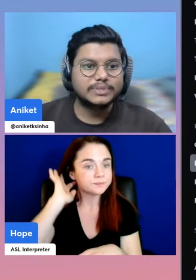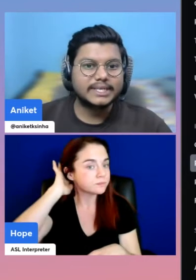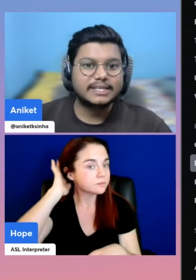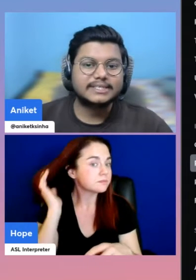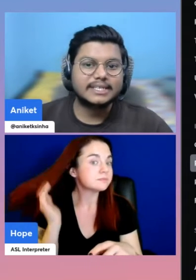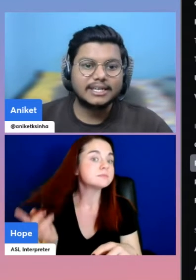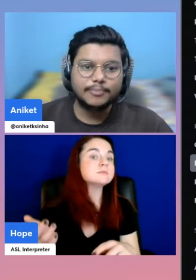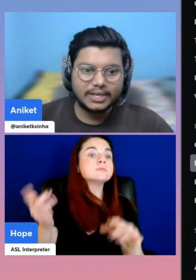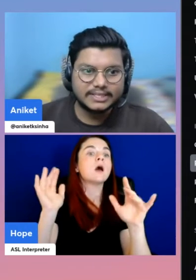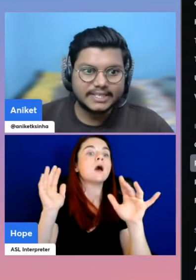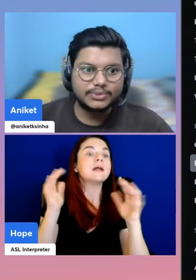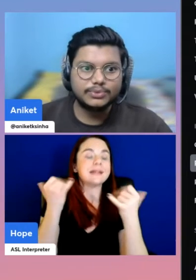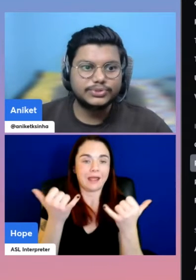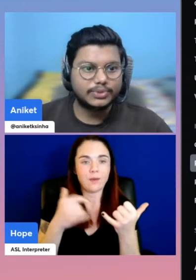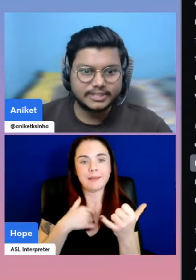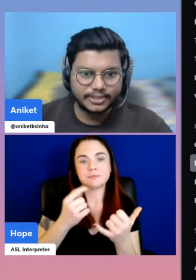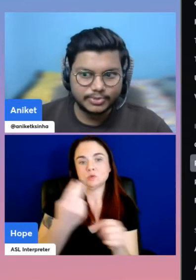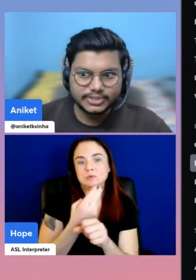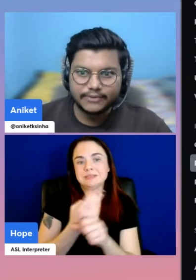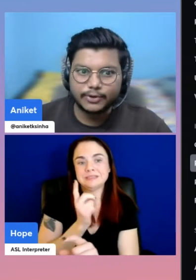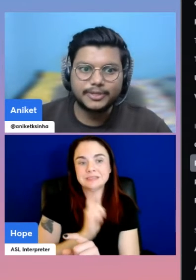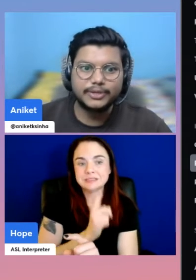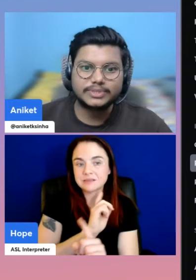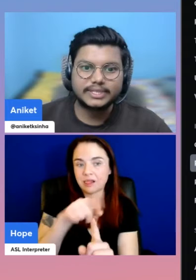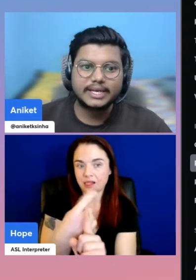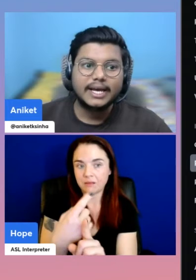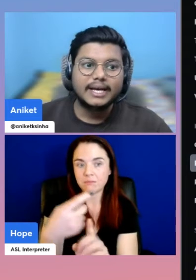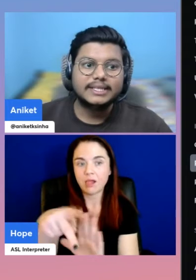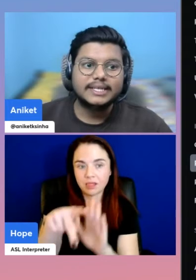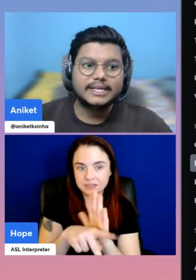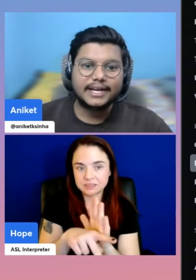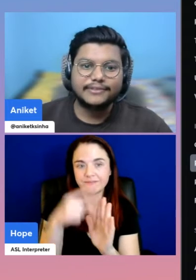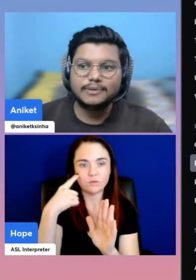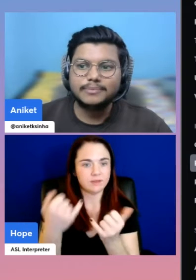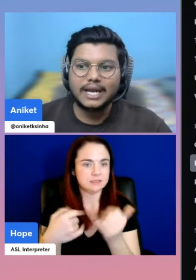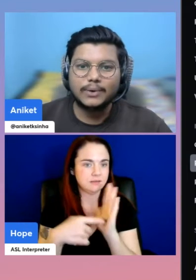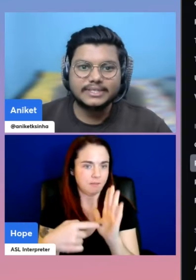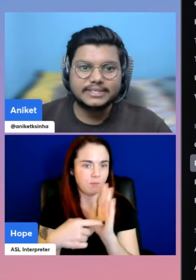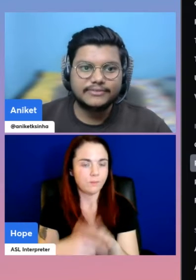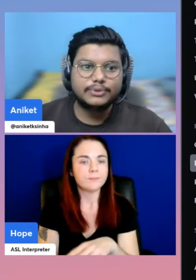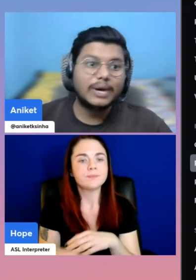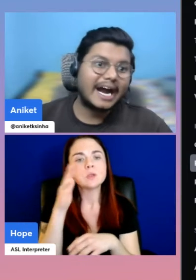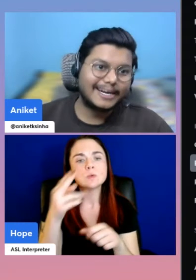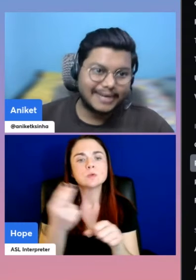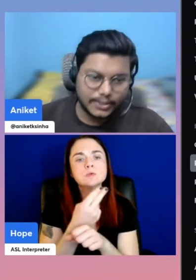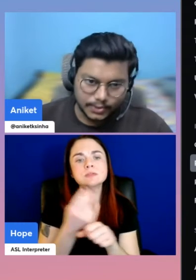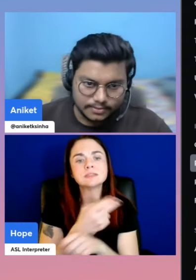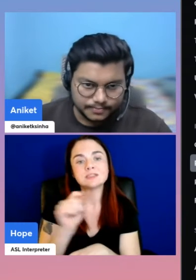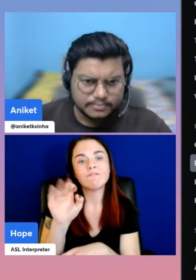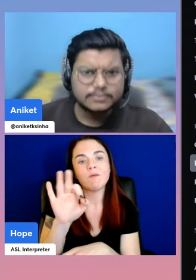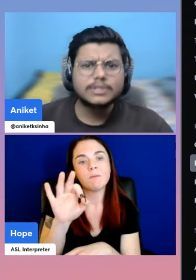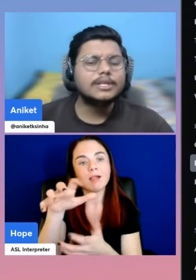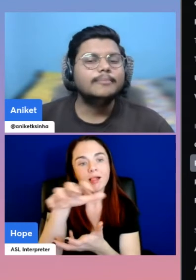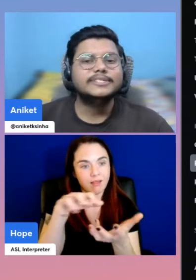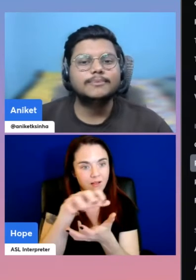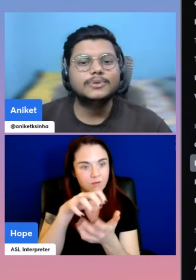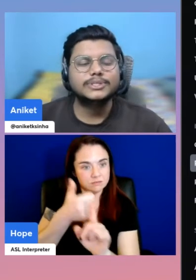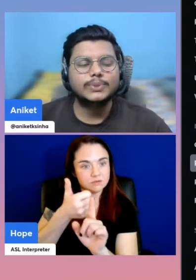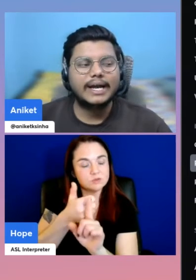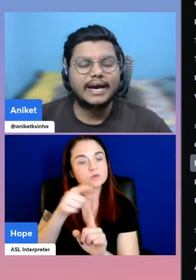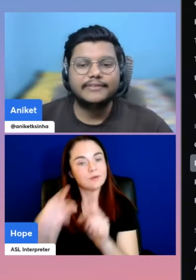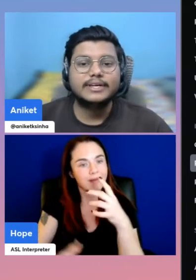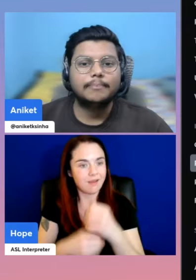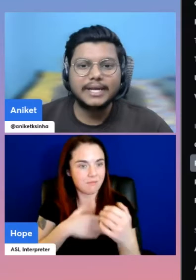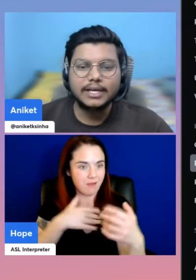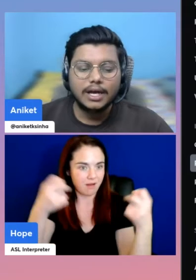am using a single policy to show this demo. So I would be using the Terraform cloud itself to add my code. But suppose